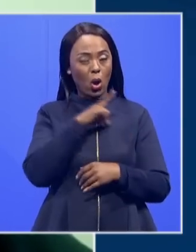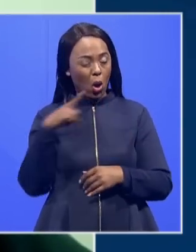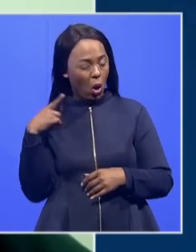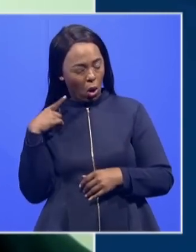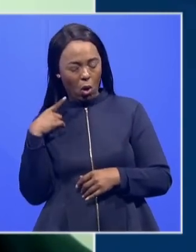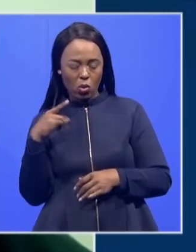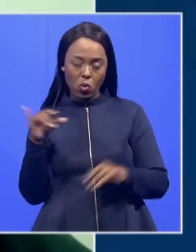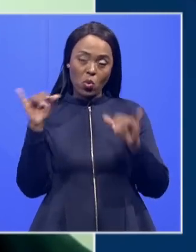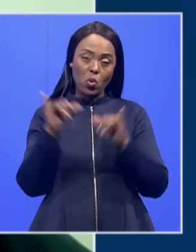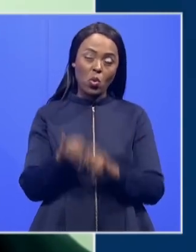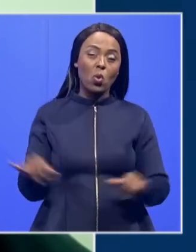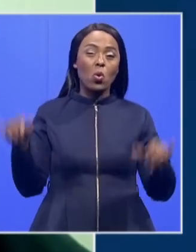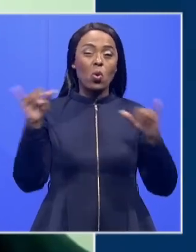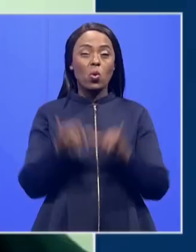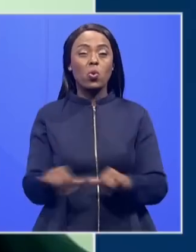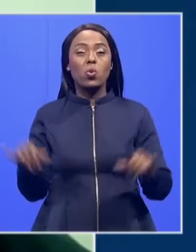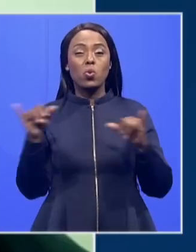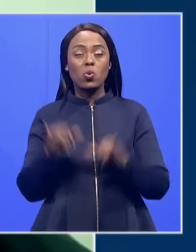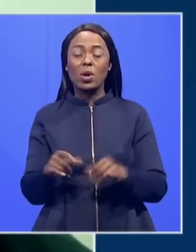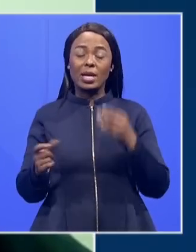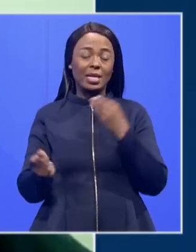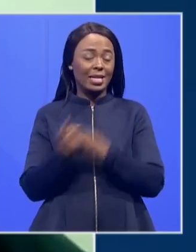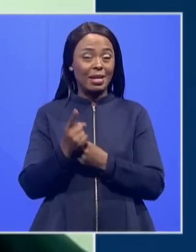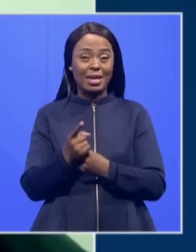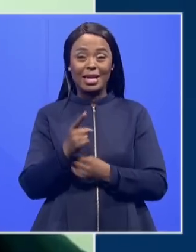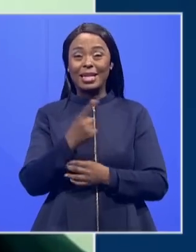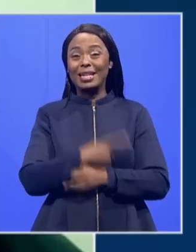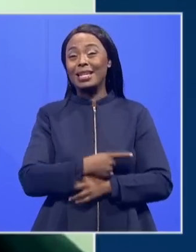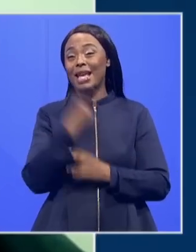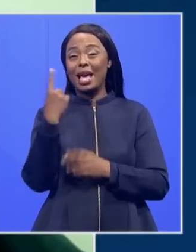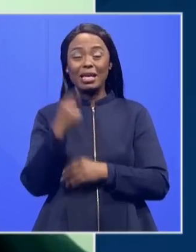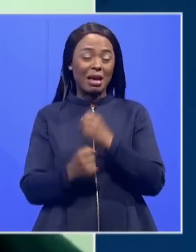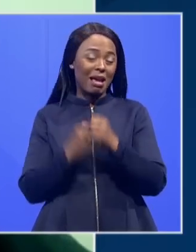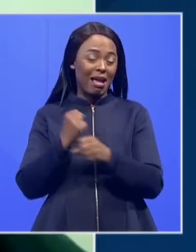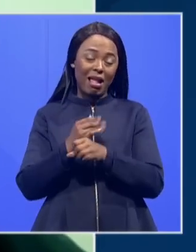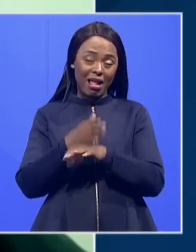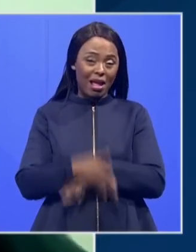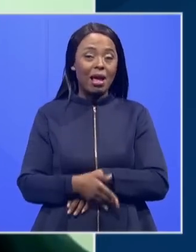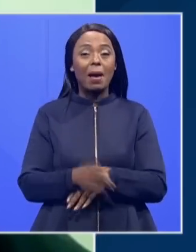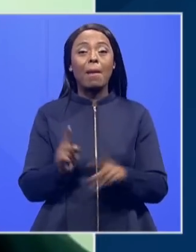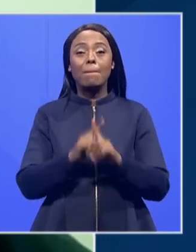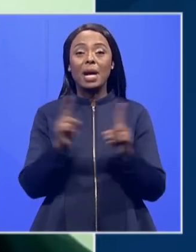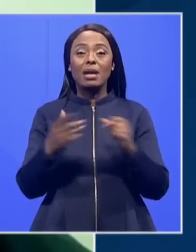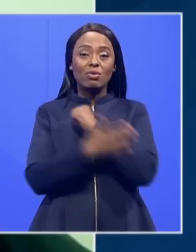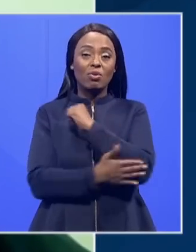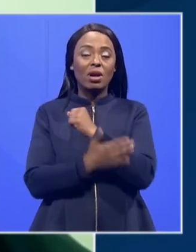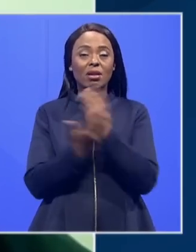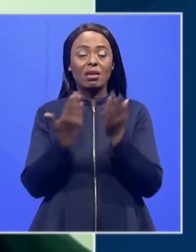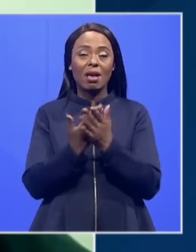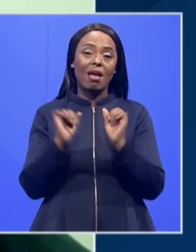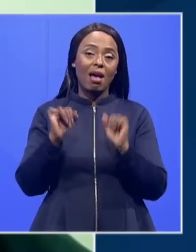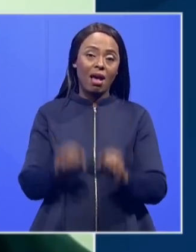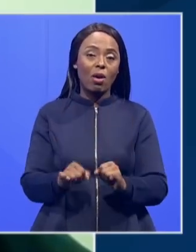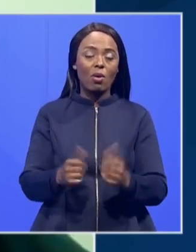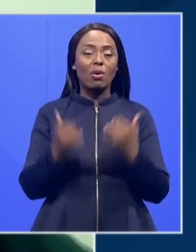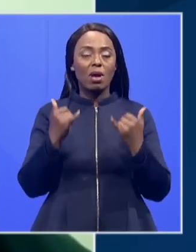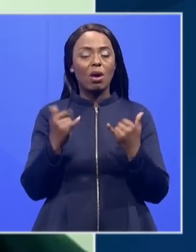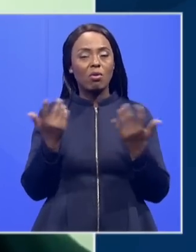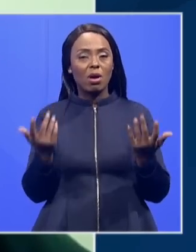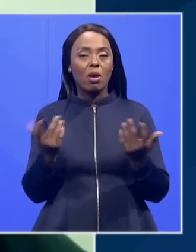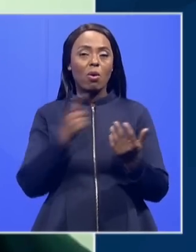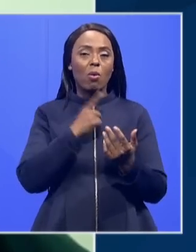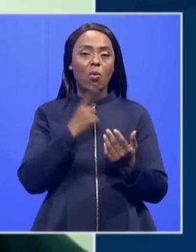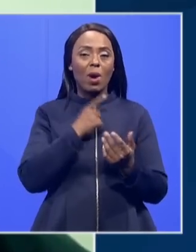However, the Rome Statute also makes provision that the country can allow a visitation of heads of